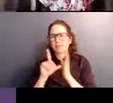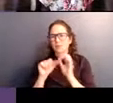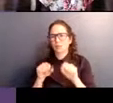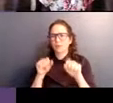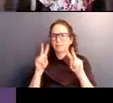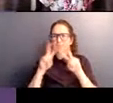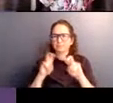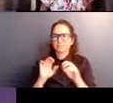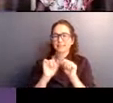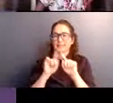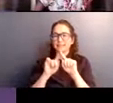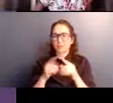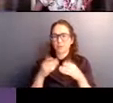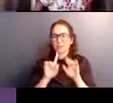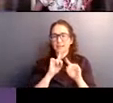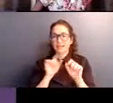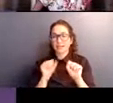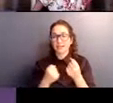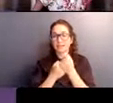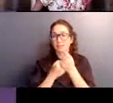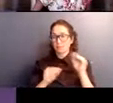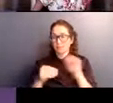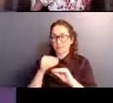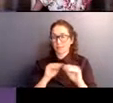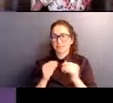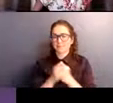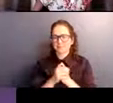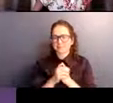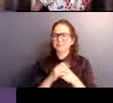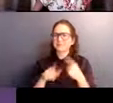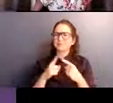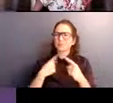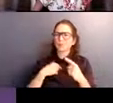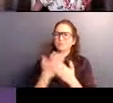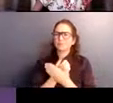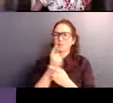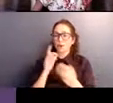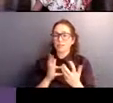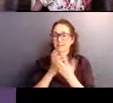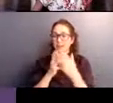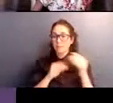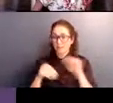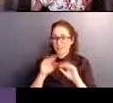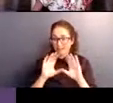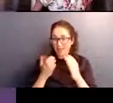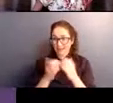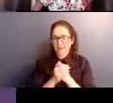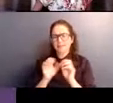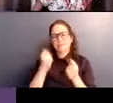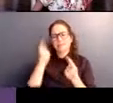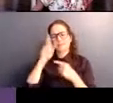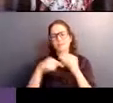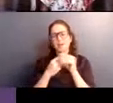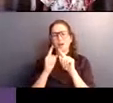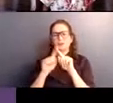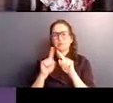adaptive movements as we go on to the next slide. So as we plan to use adaptive movements in the classroom, we can think about the different